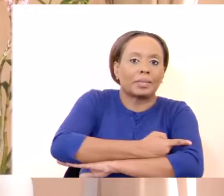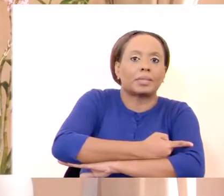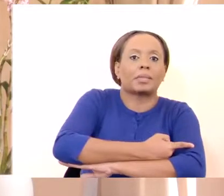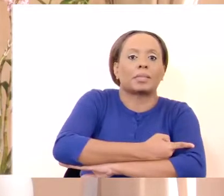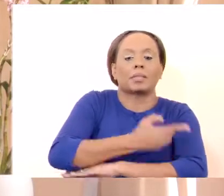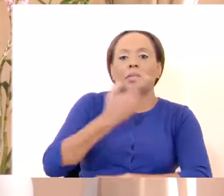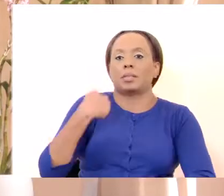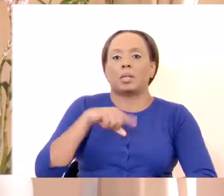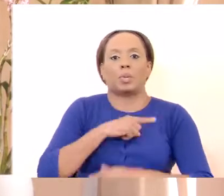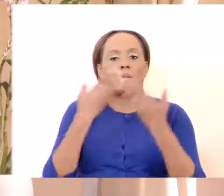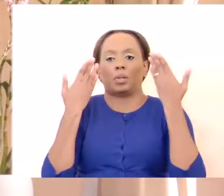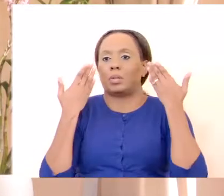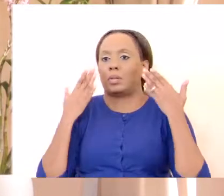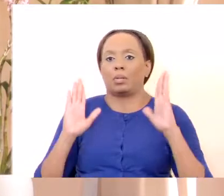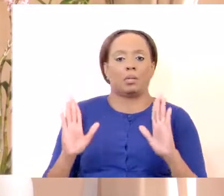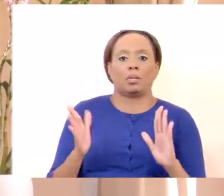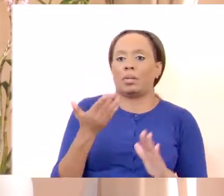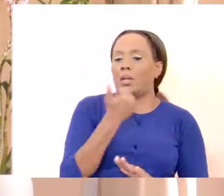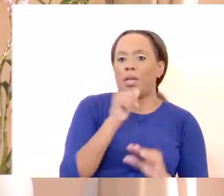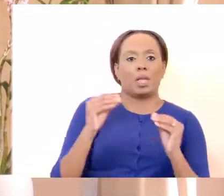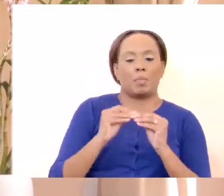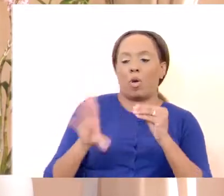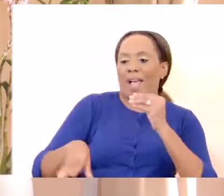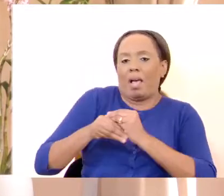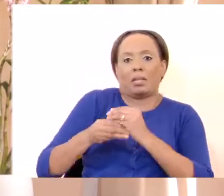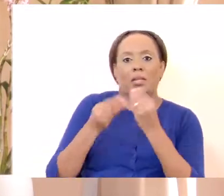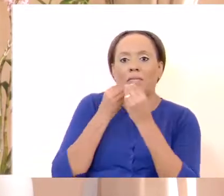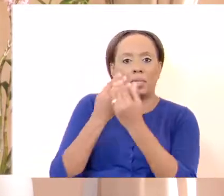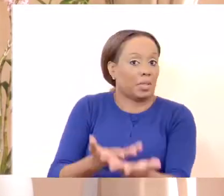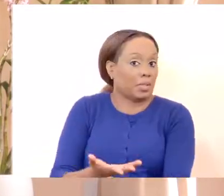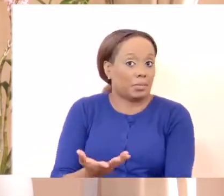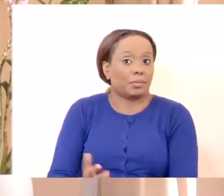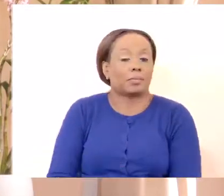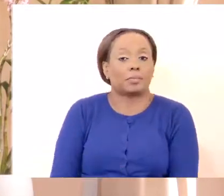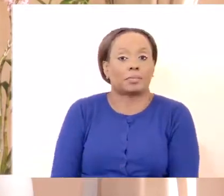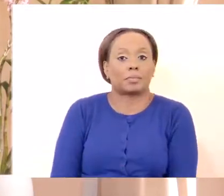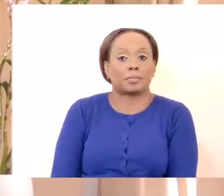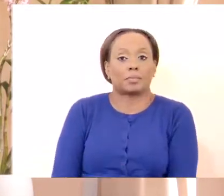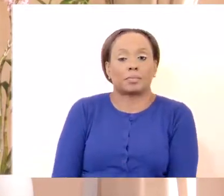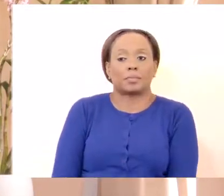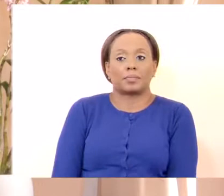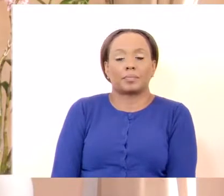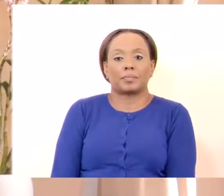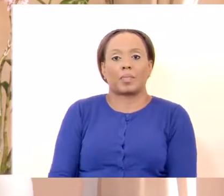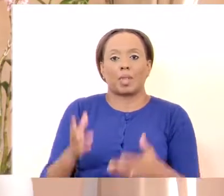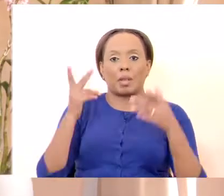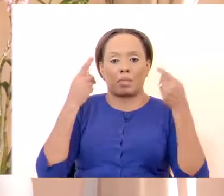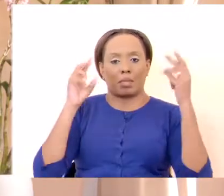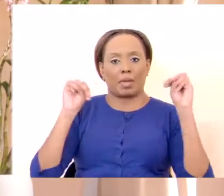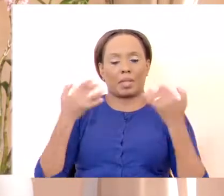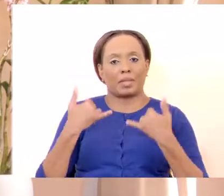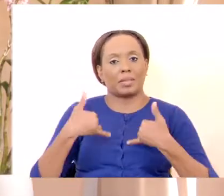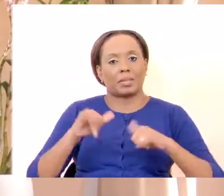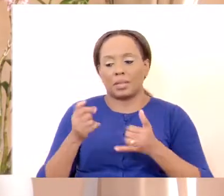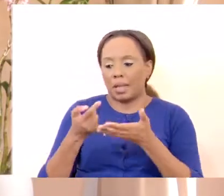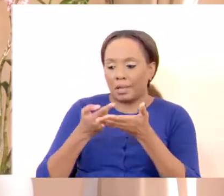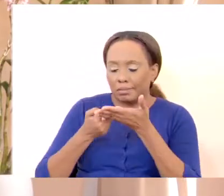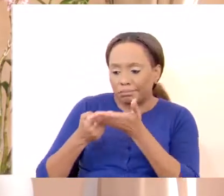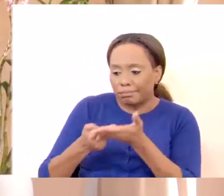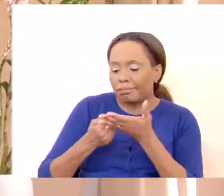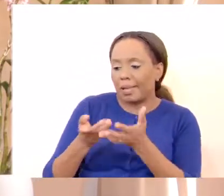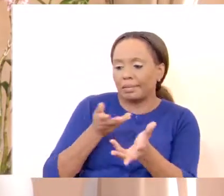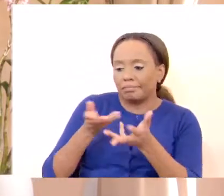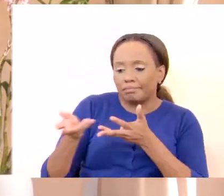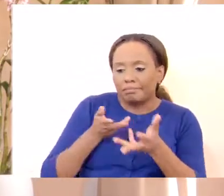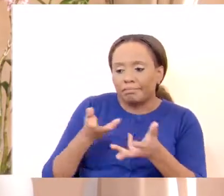so we don't really have any additional information in that regard. And the Prime Minister is still continuing with her efforts to